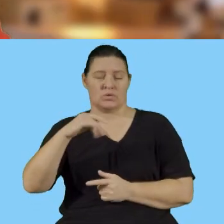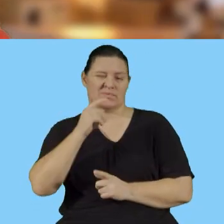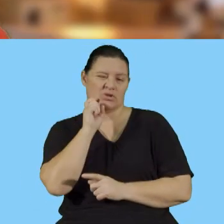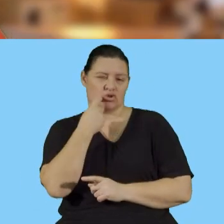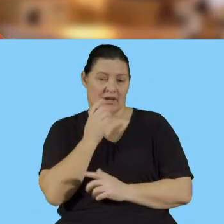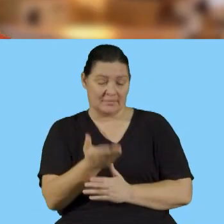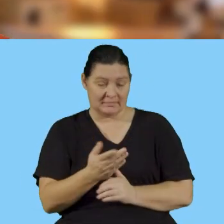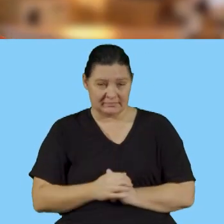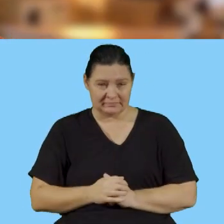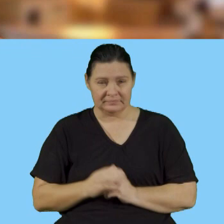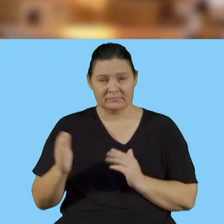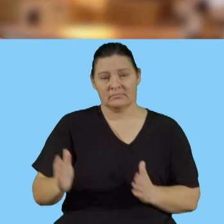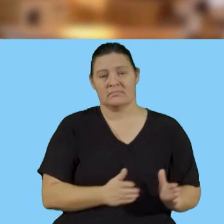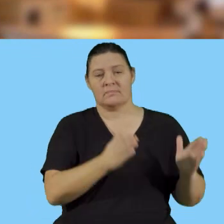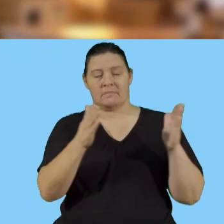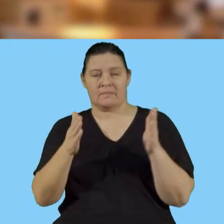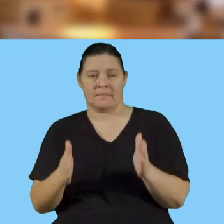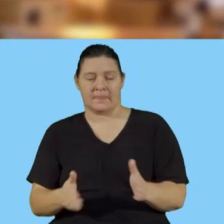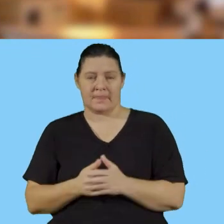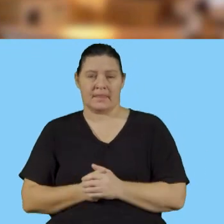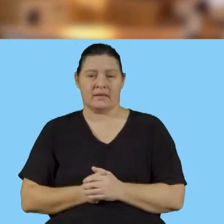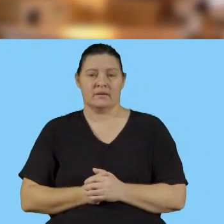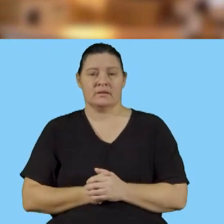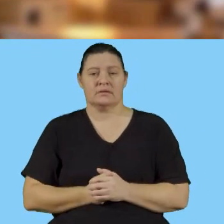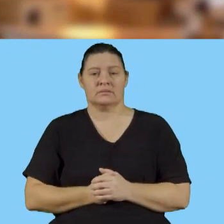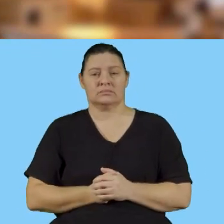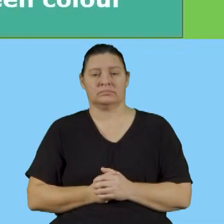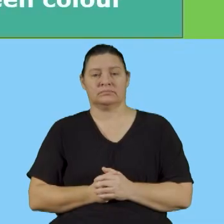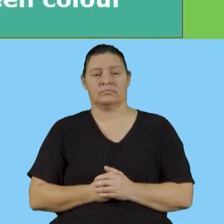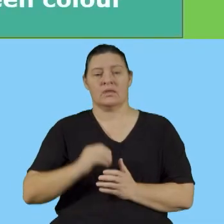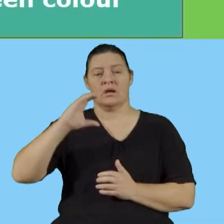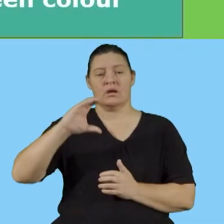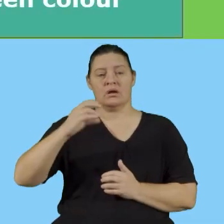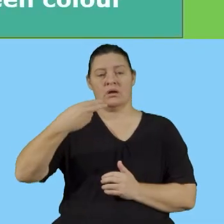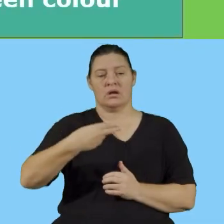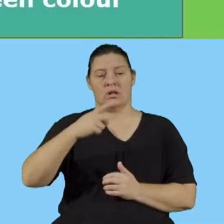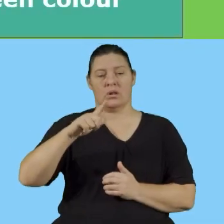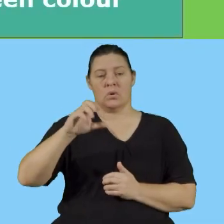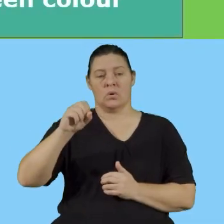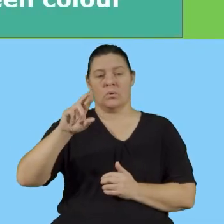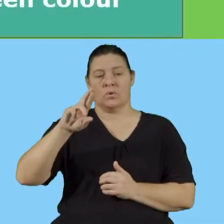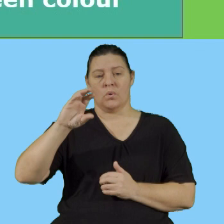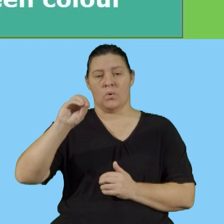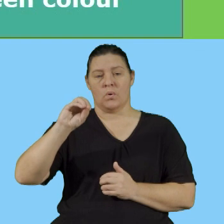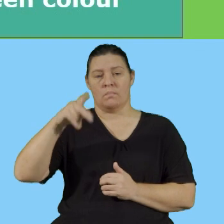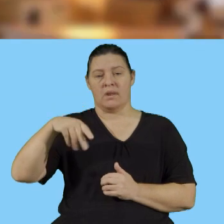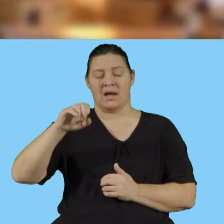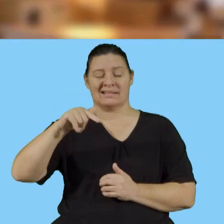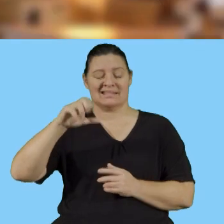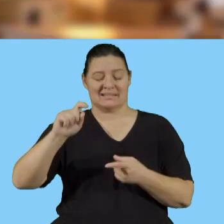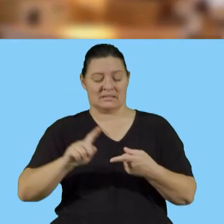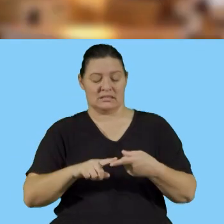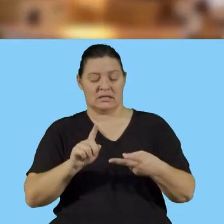So now we are going to move on to the next part of the lesson, which is the chloroplast and chlorophyll. So this is going to give us